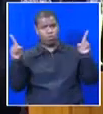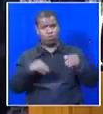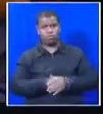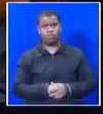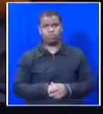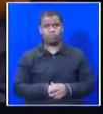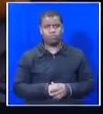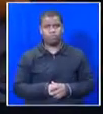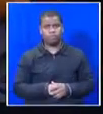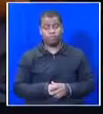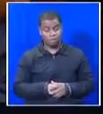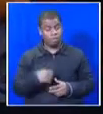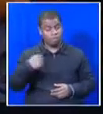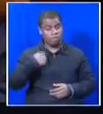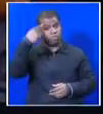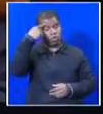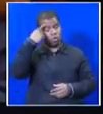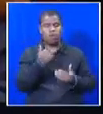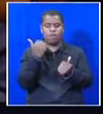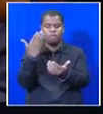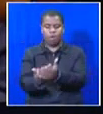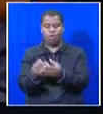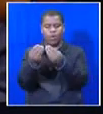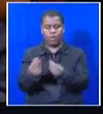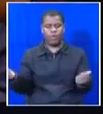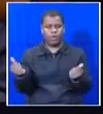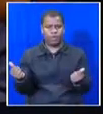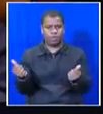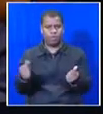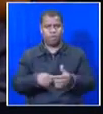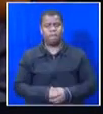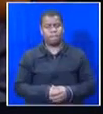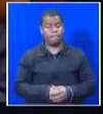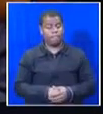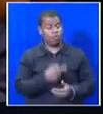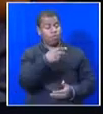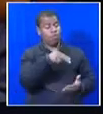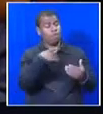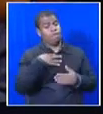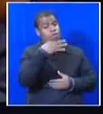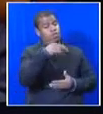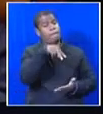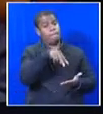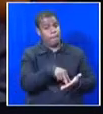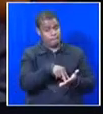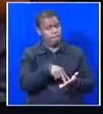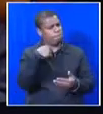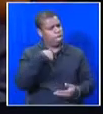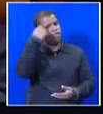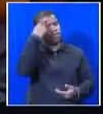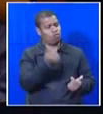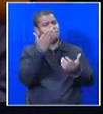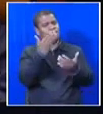member, I thought you were bringing a solution. You volunteered to come to speak. I thought you were